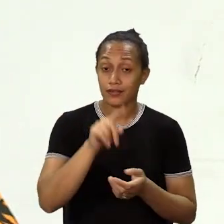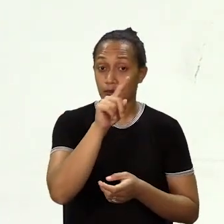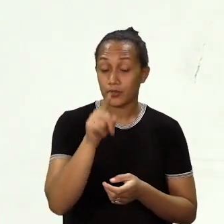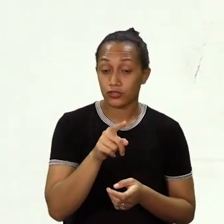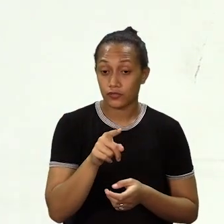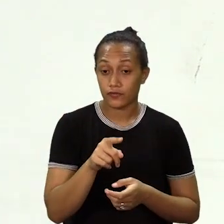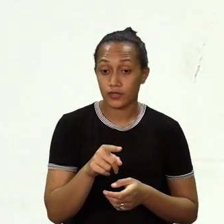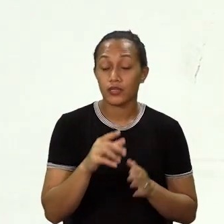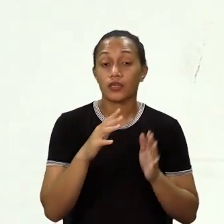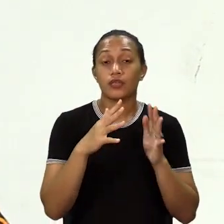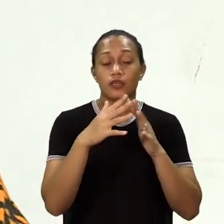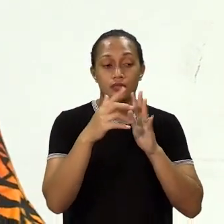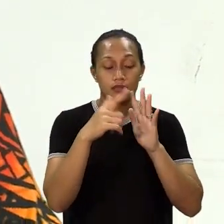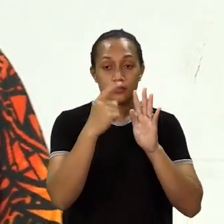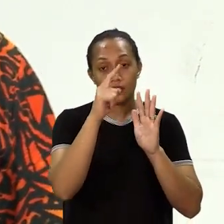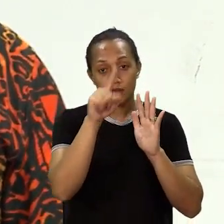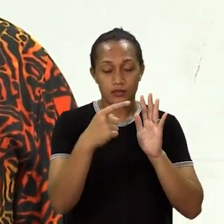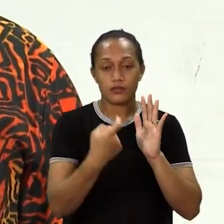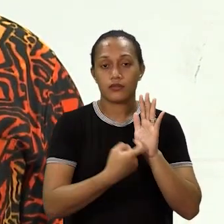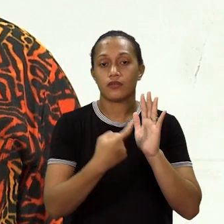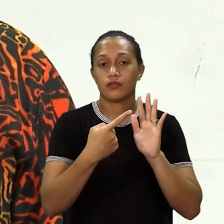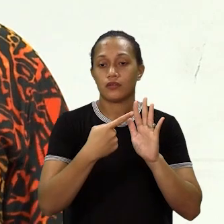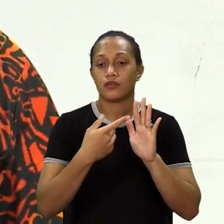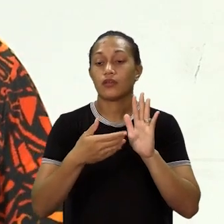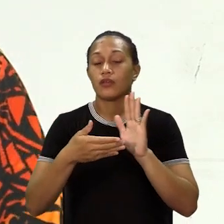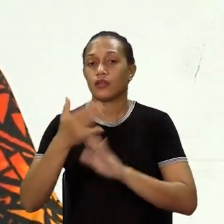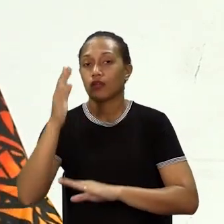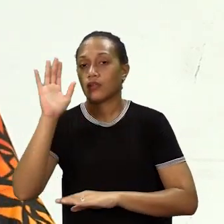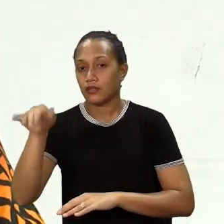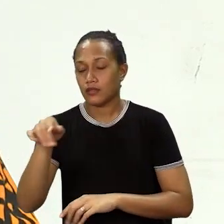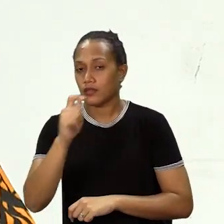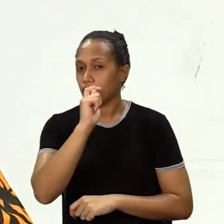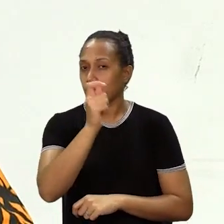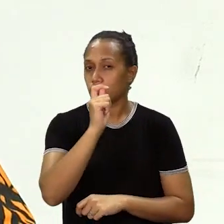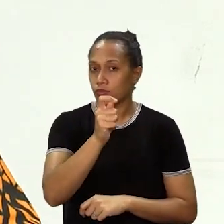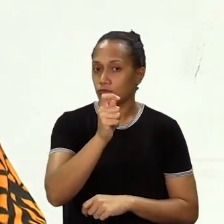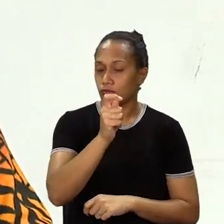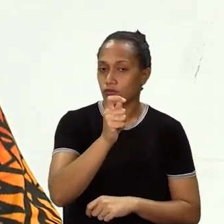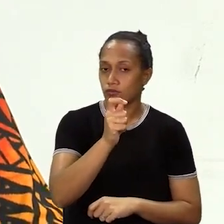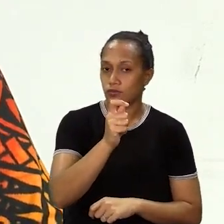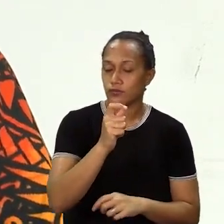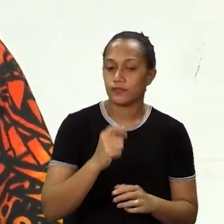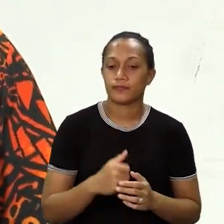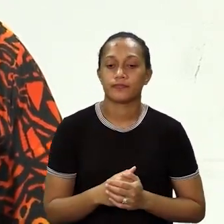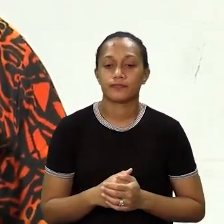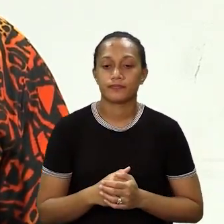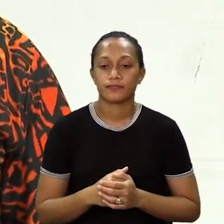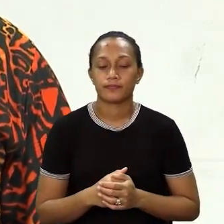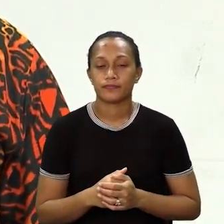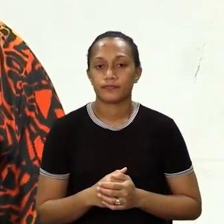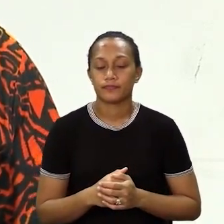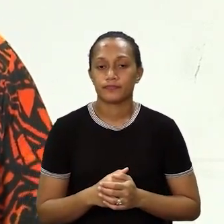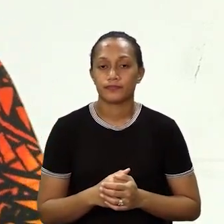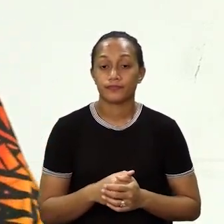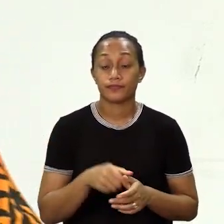Yes, we're going home very soon. We're going home very soon.